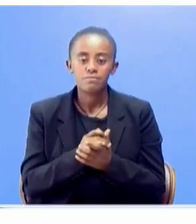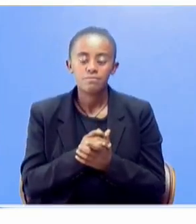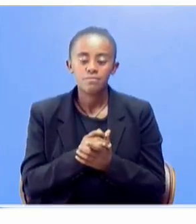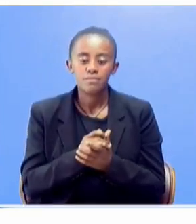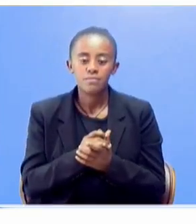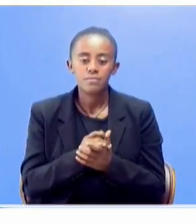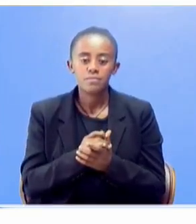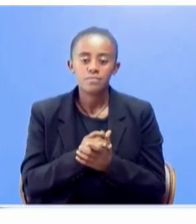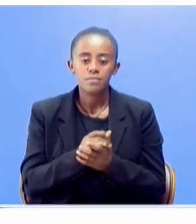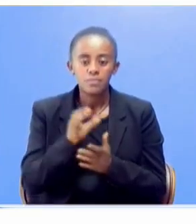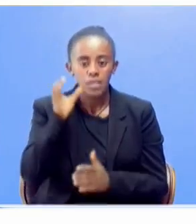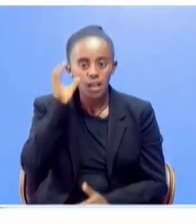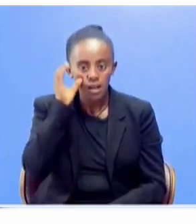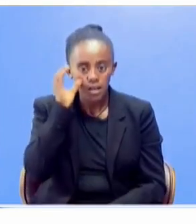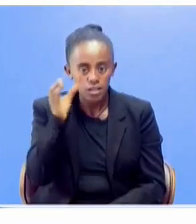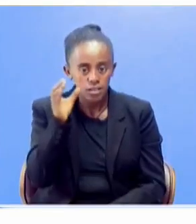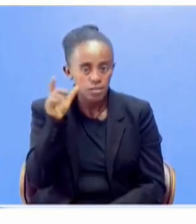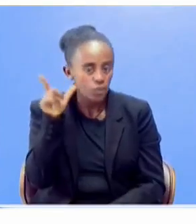listen